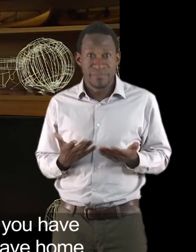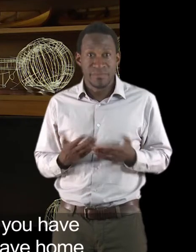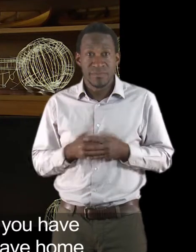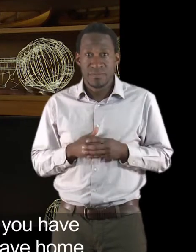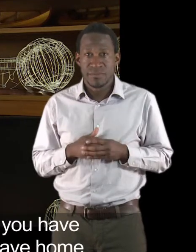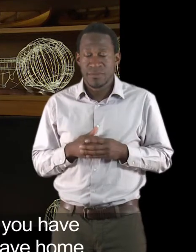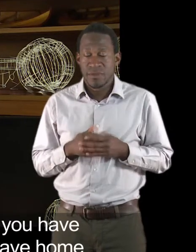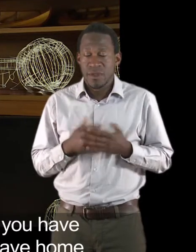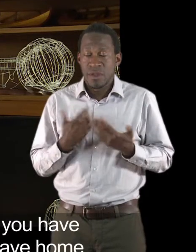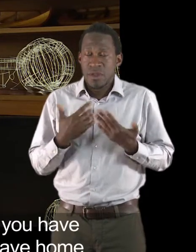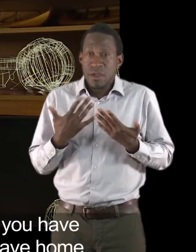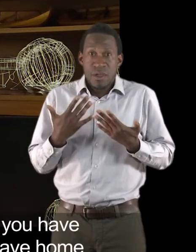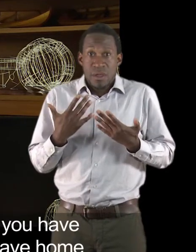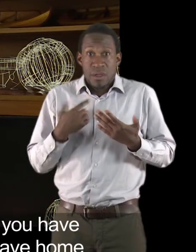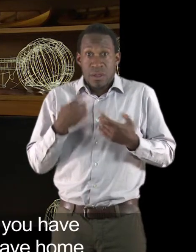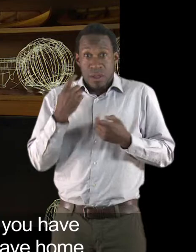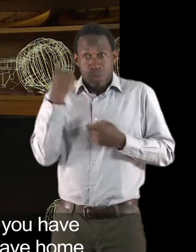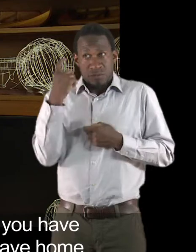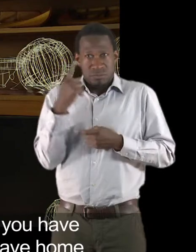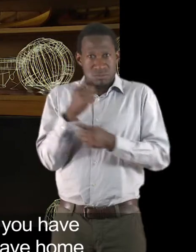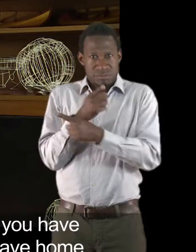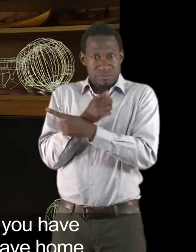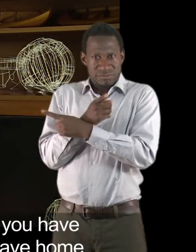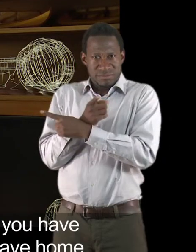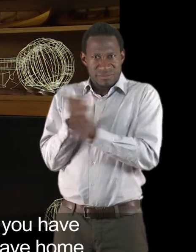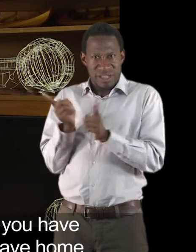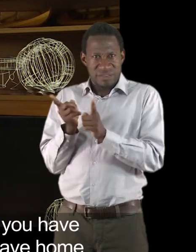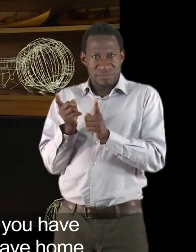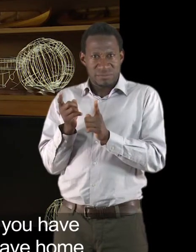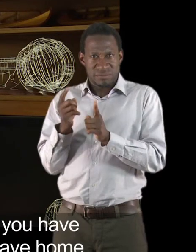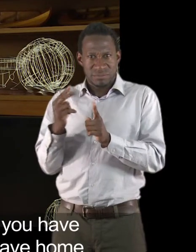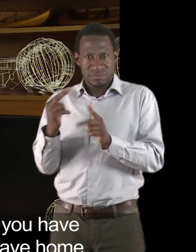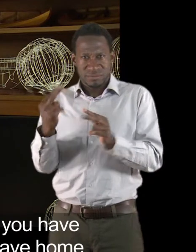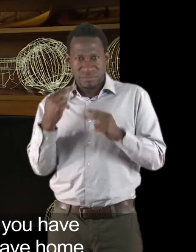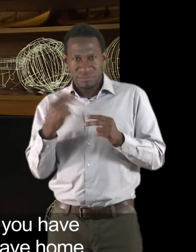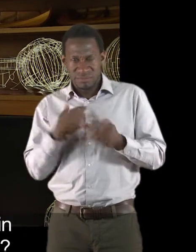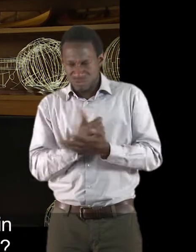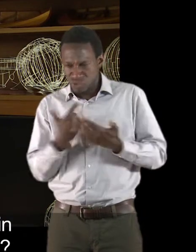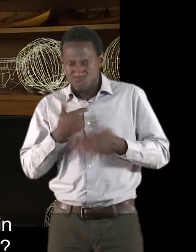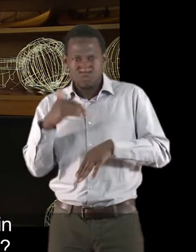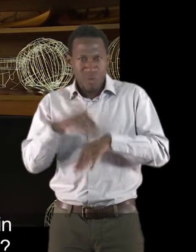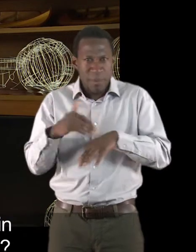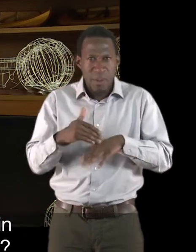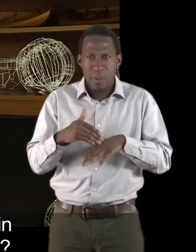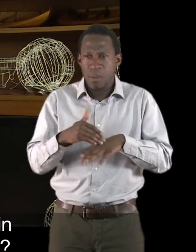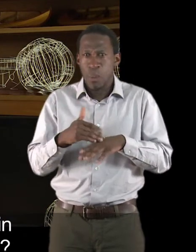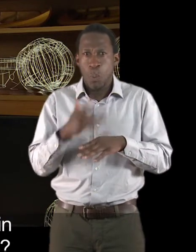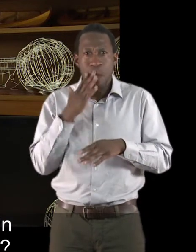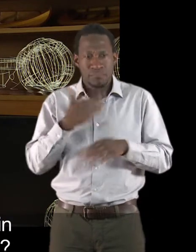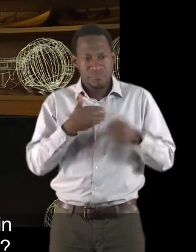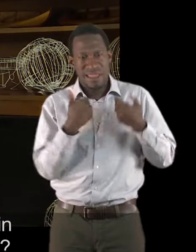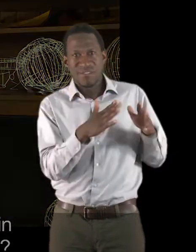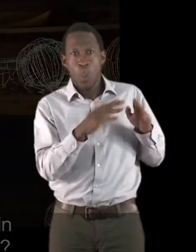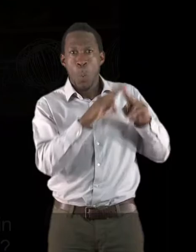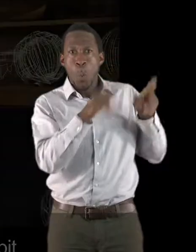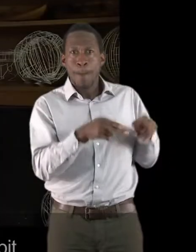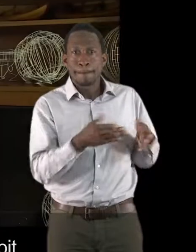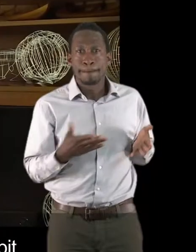And then they wonder why you have so much trouble when you leave home, when you've been in one of those